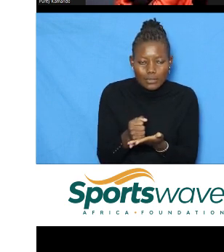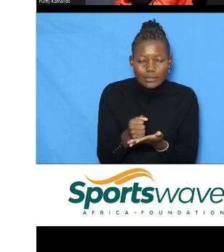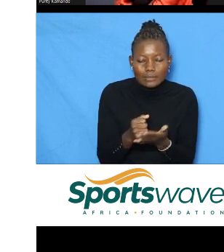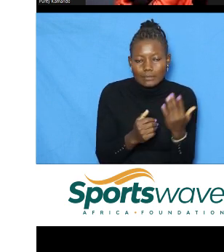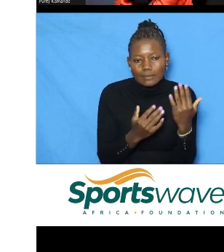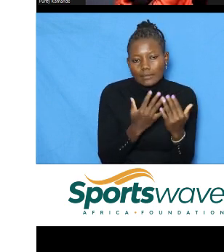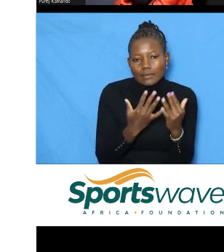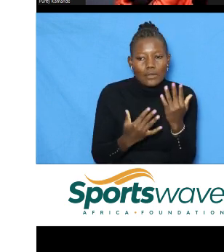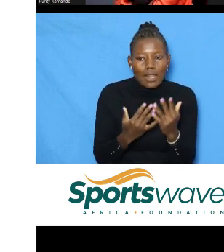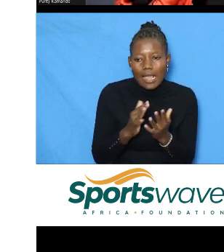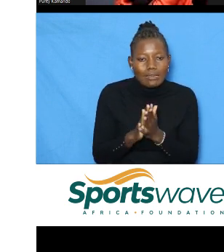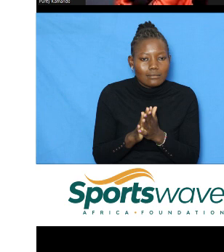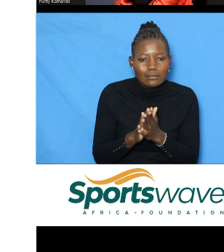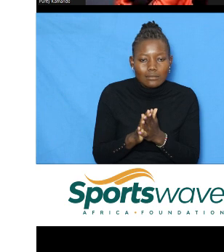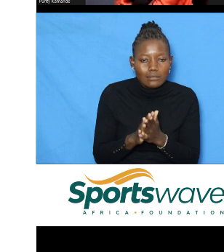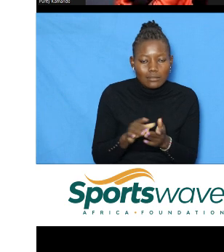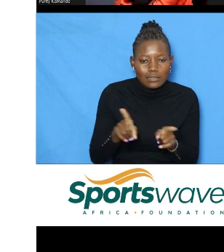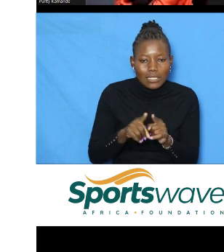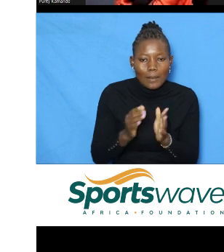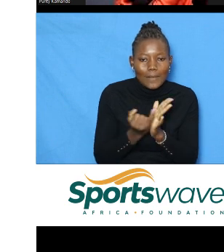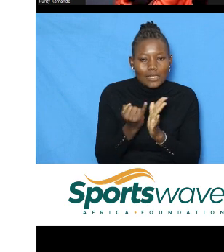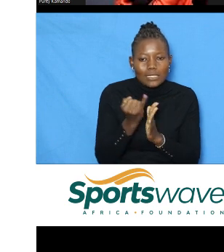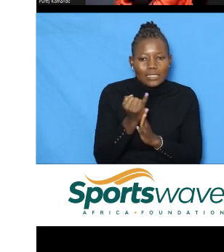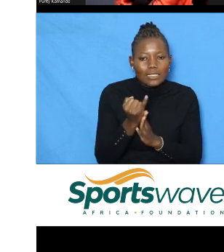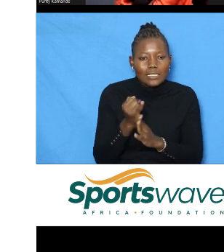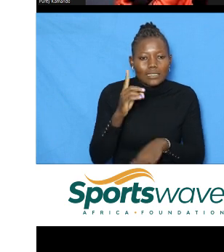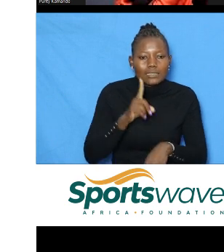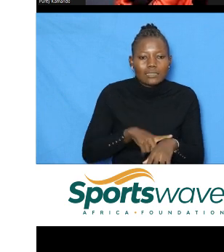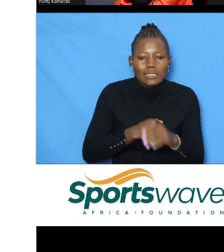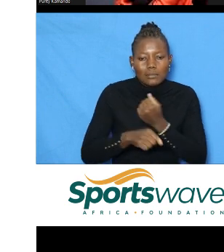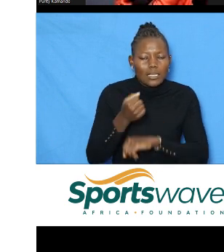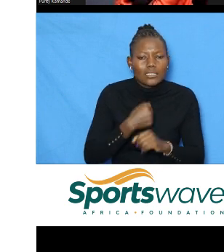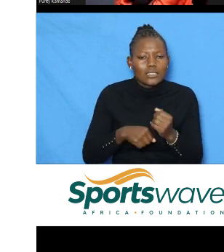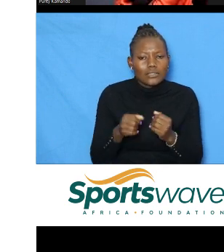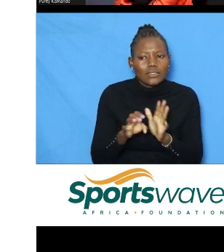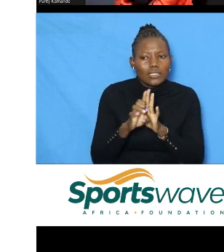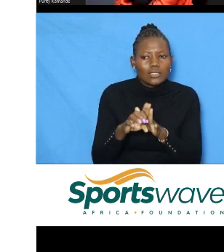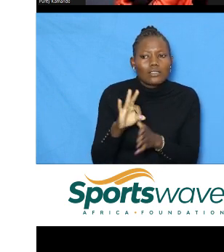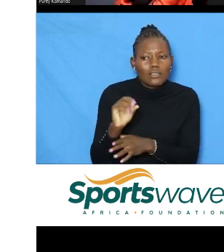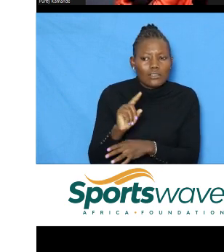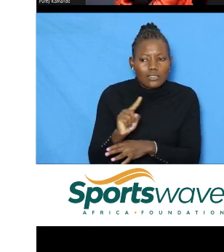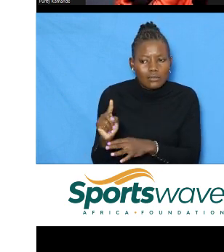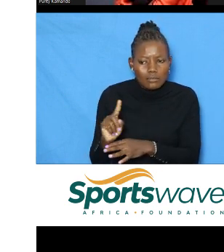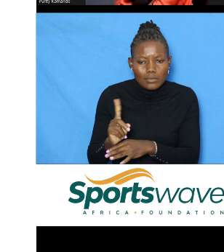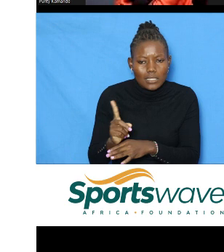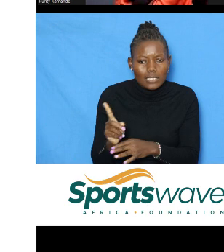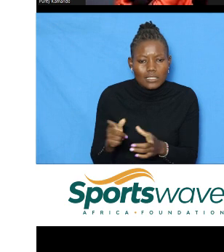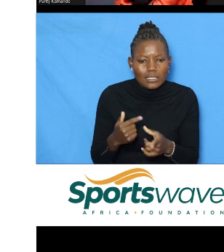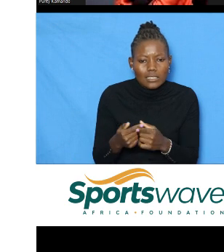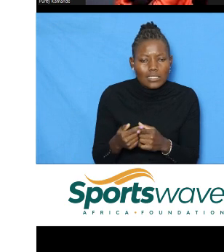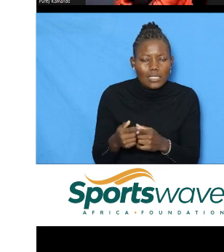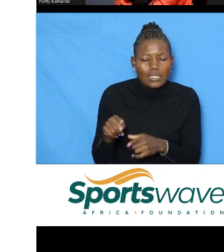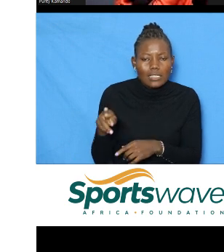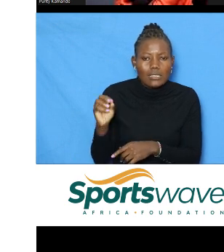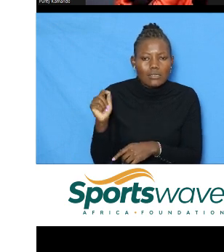in increased duration activities that usually proceed from 30 minutes and beyond. Then protein usually comes